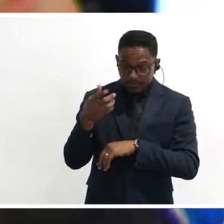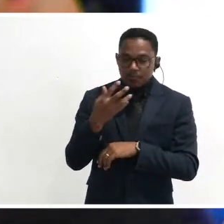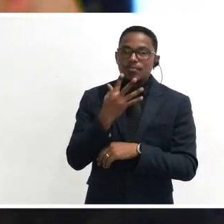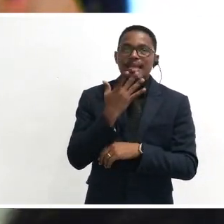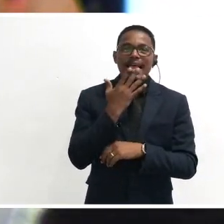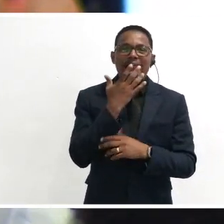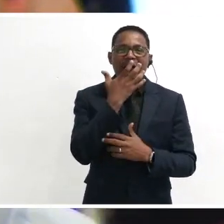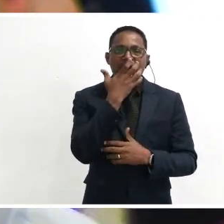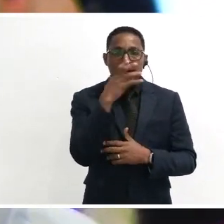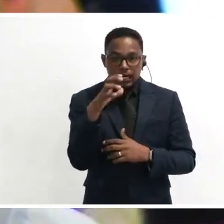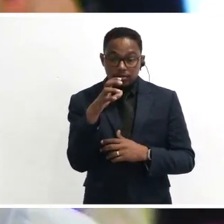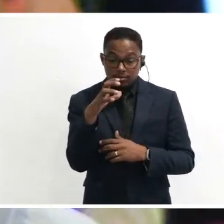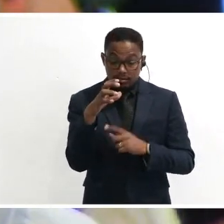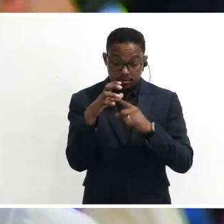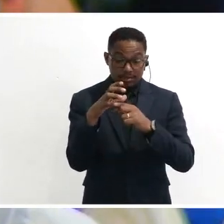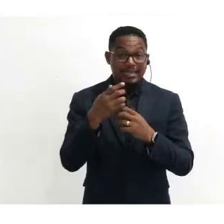power.